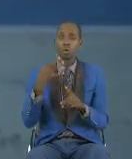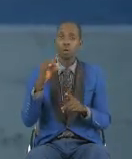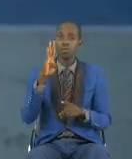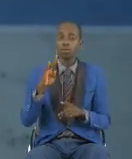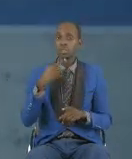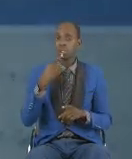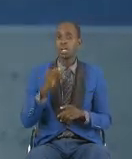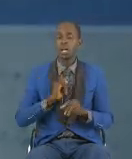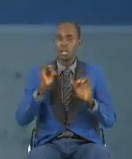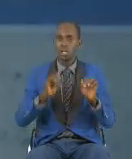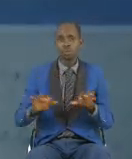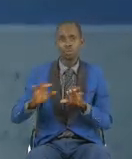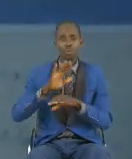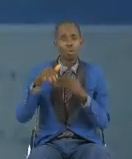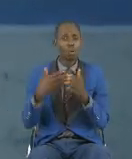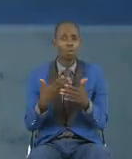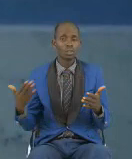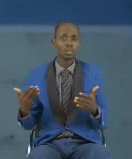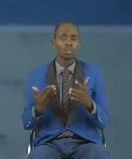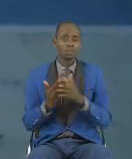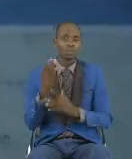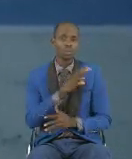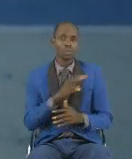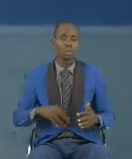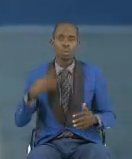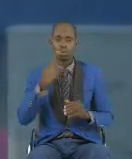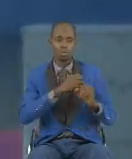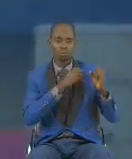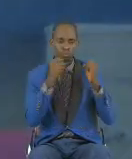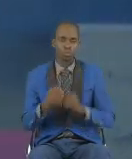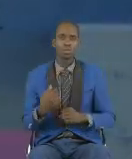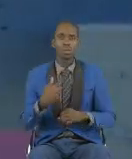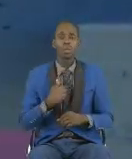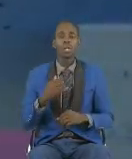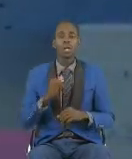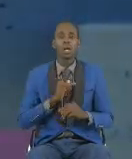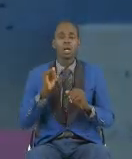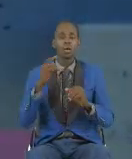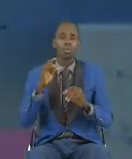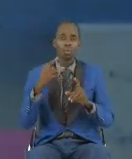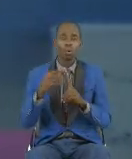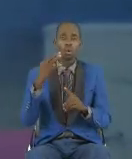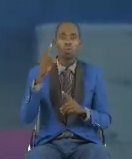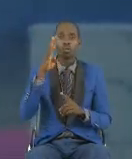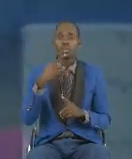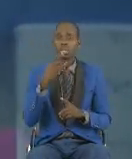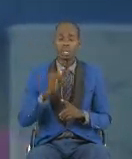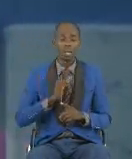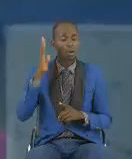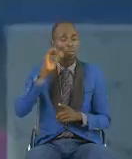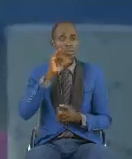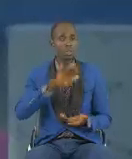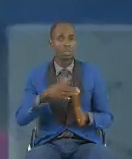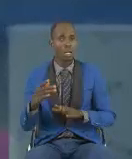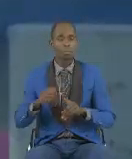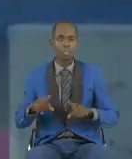through Christ who strengthens me. The word of God, I will not die, but I will live. The word of